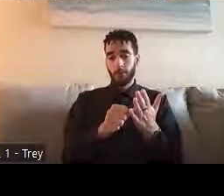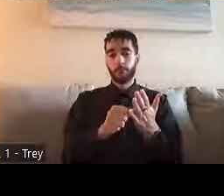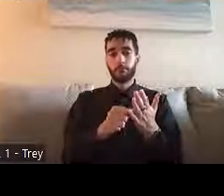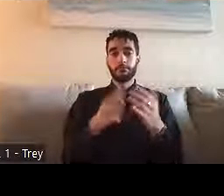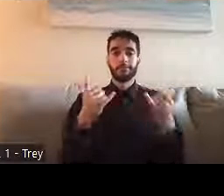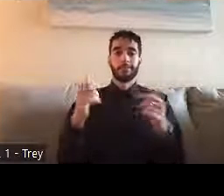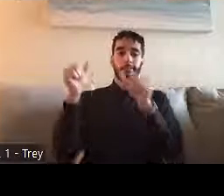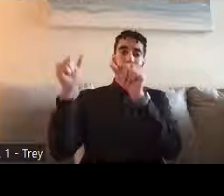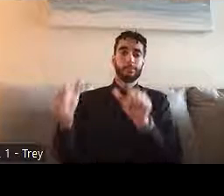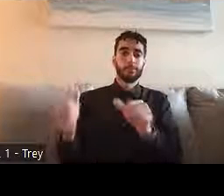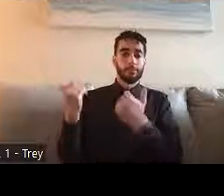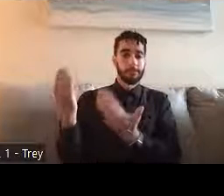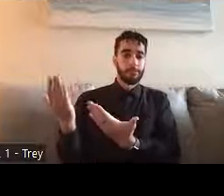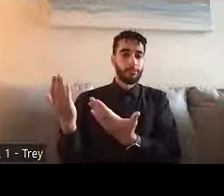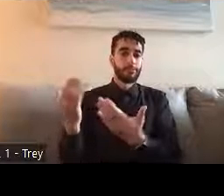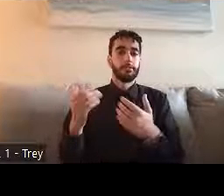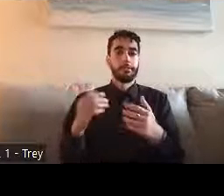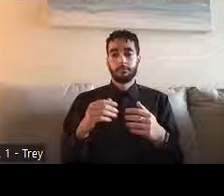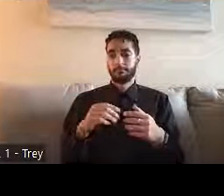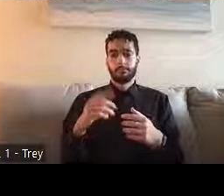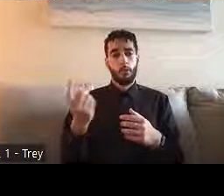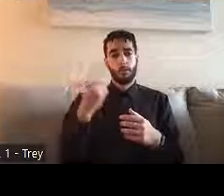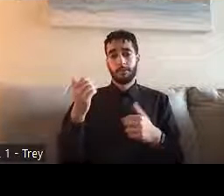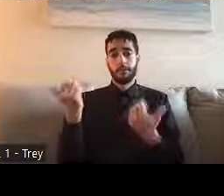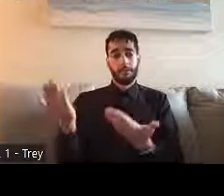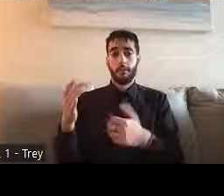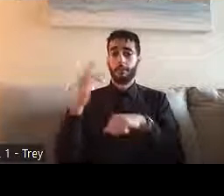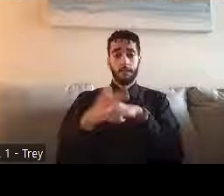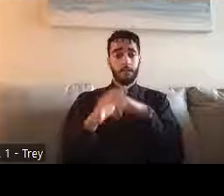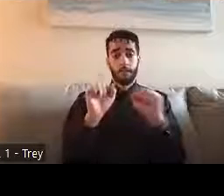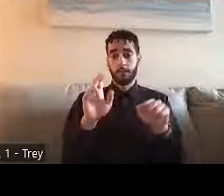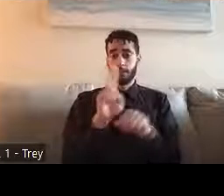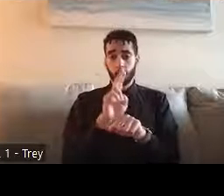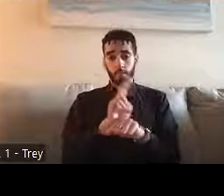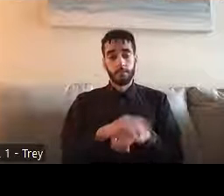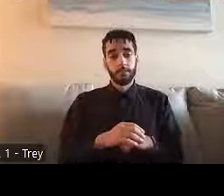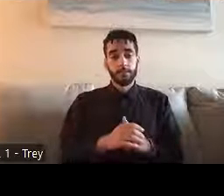So they're always there available for people to review. Next slide.